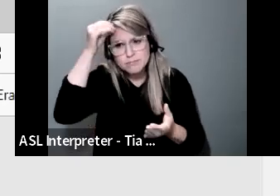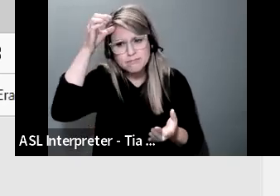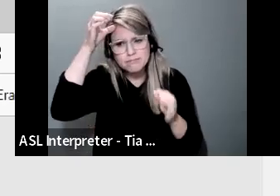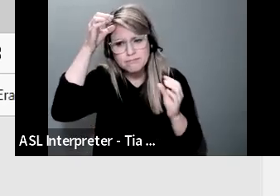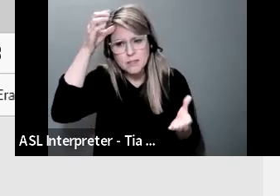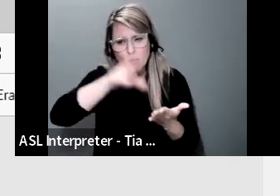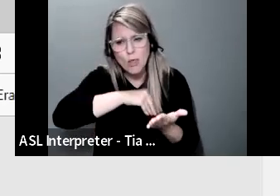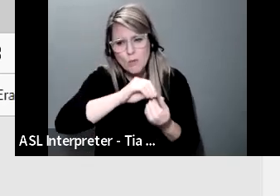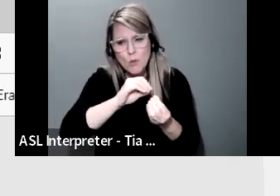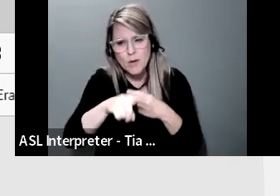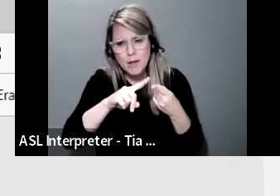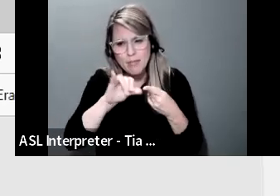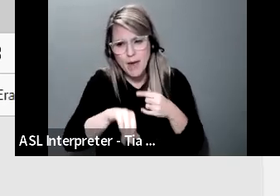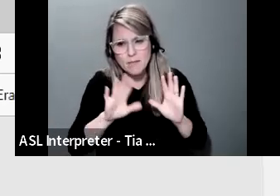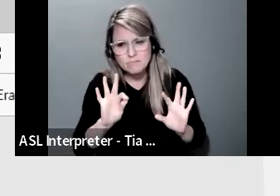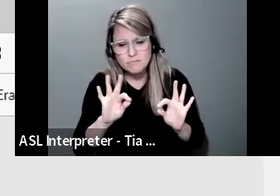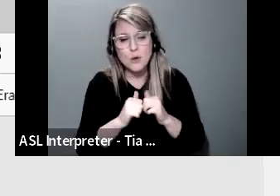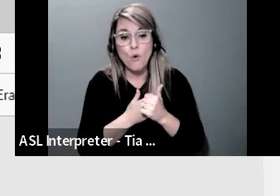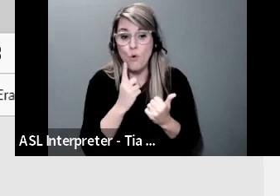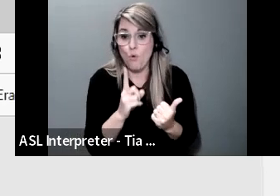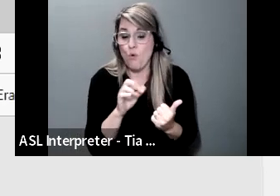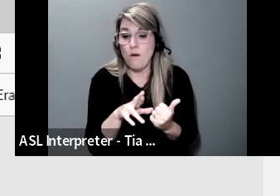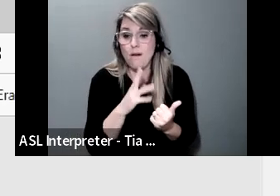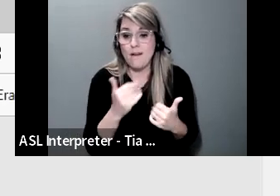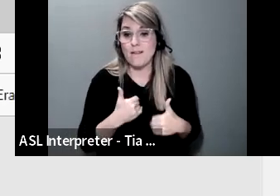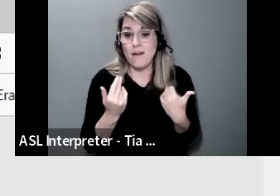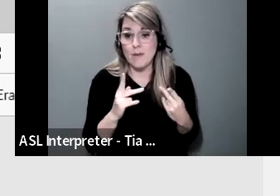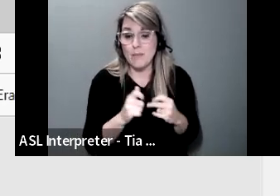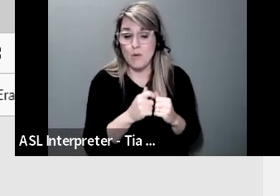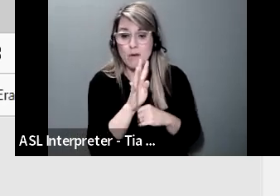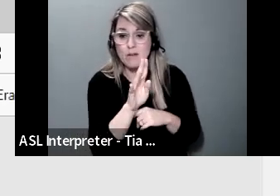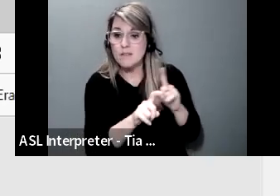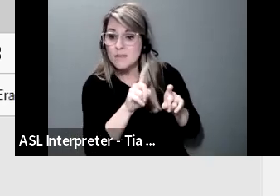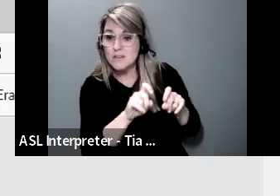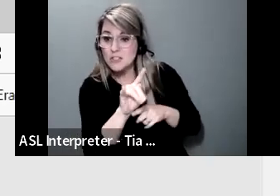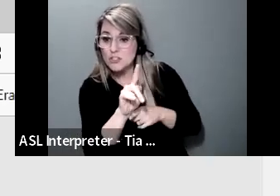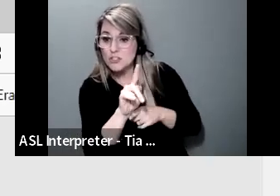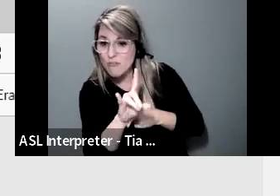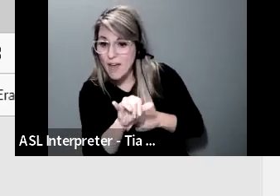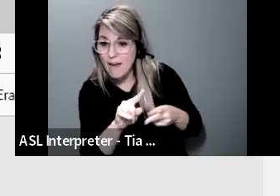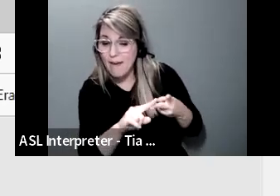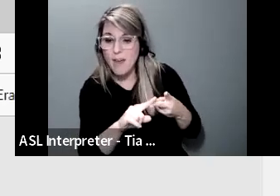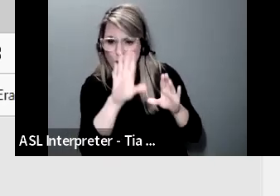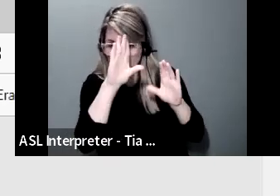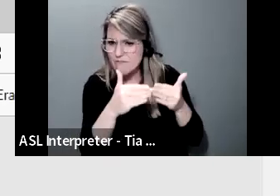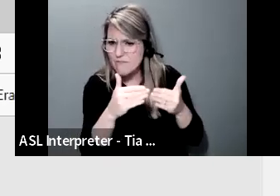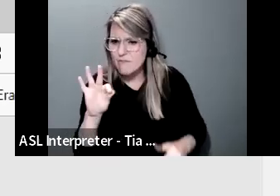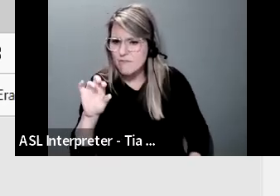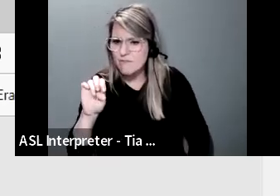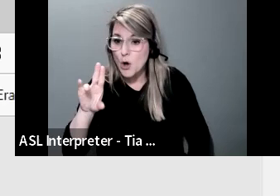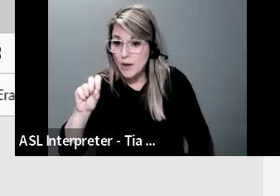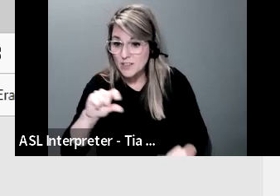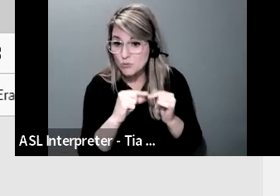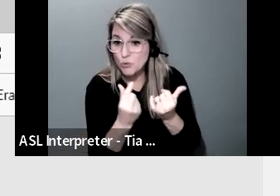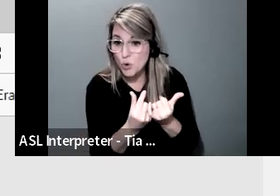young people through like a survey or a focus group about their experiences getting services from me or the other drop-in